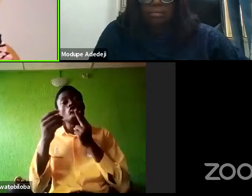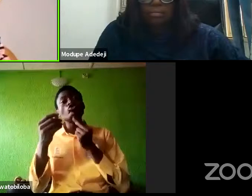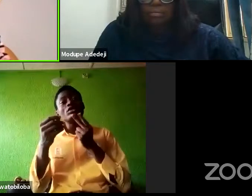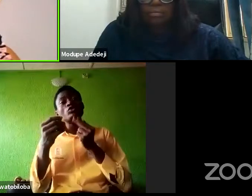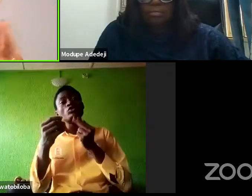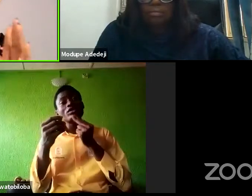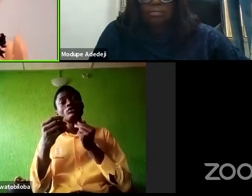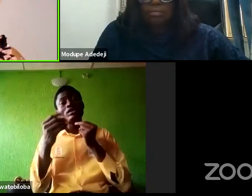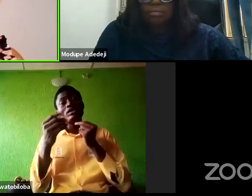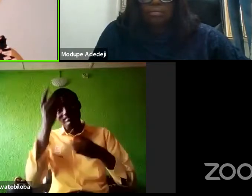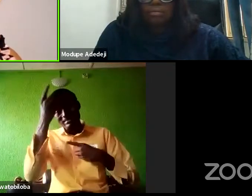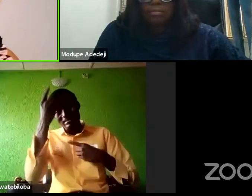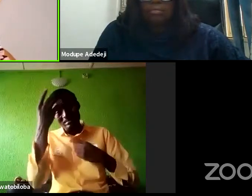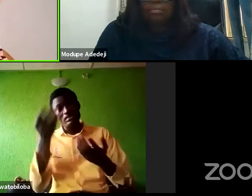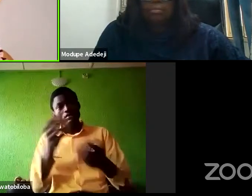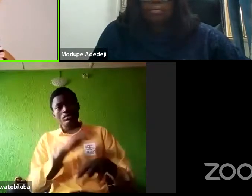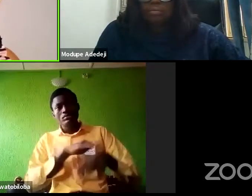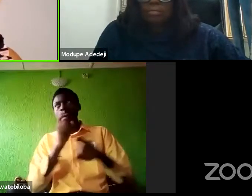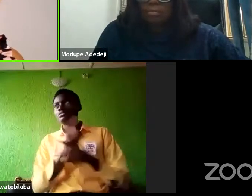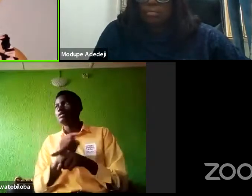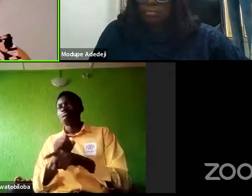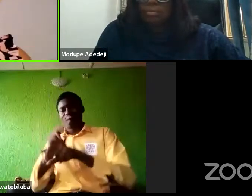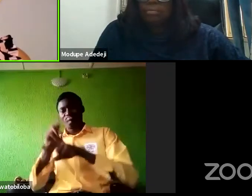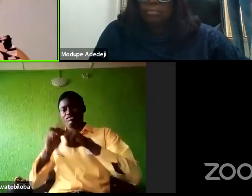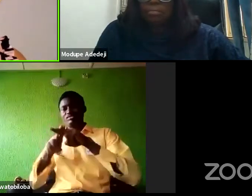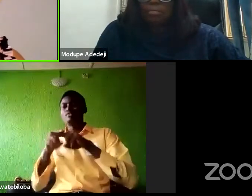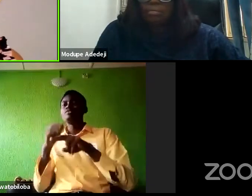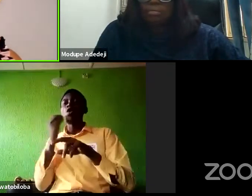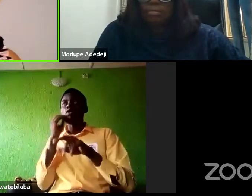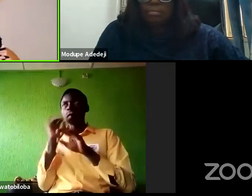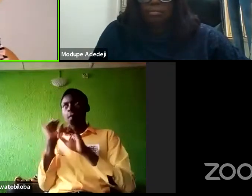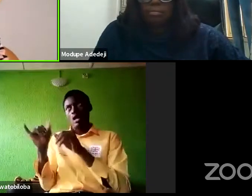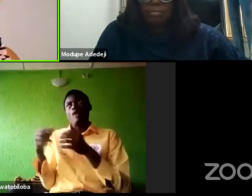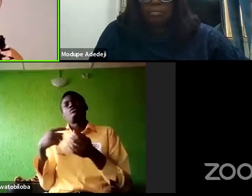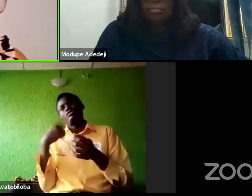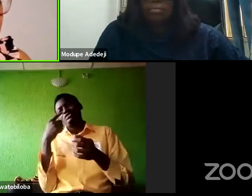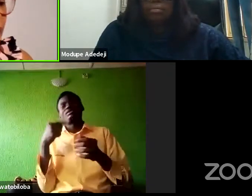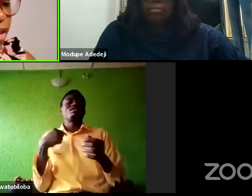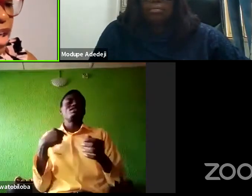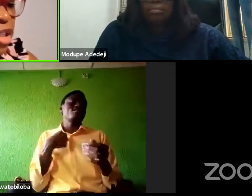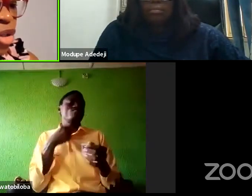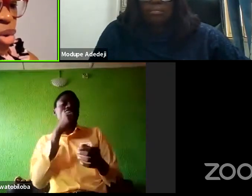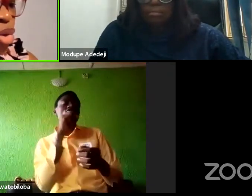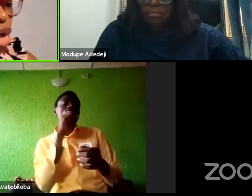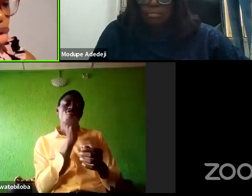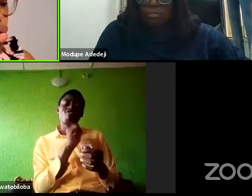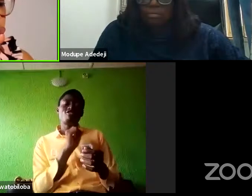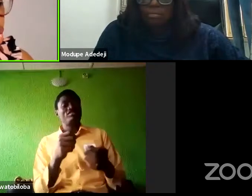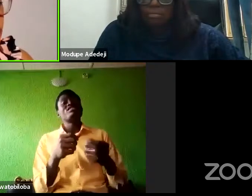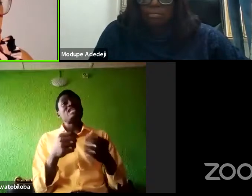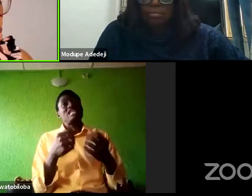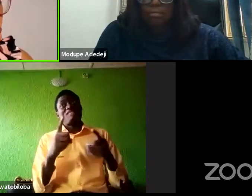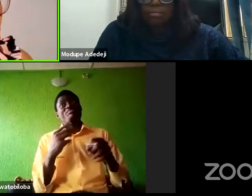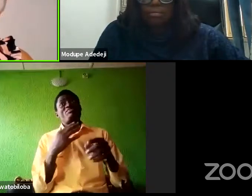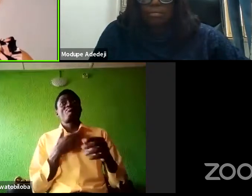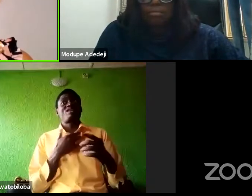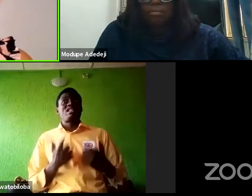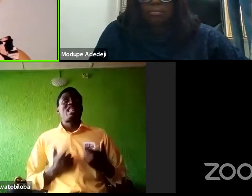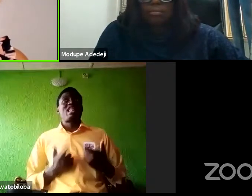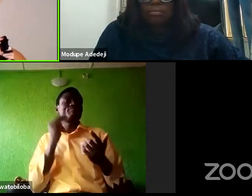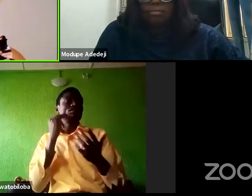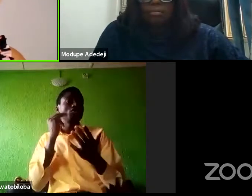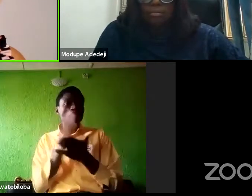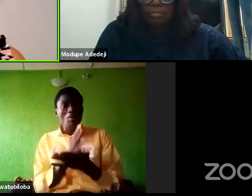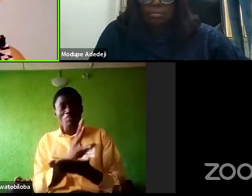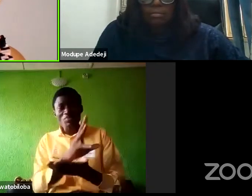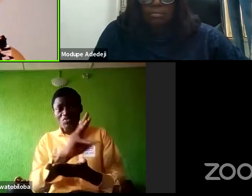at home and say you are growing old and this is menopause. Meanwhile, there are other things that could be affecting you. So she also told us